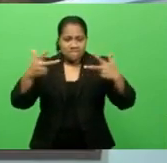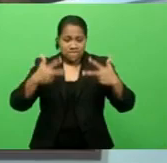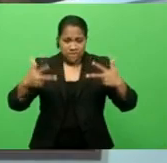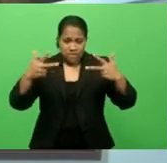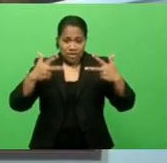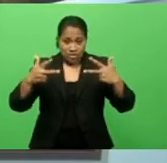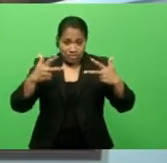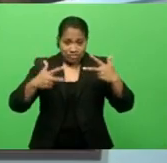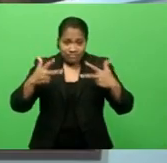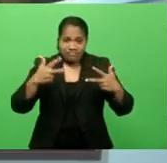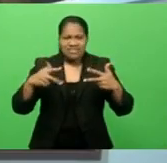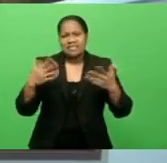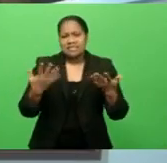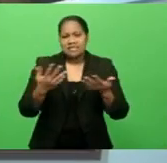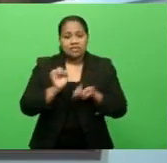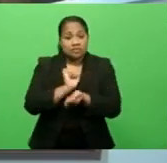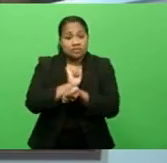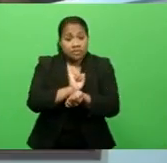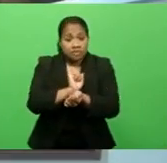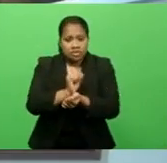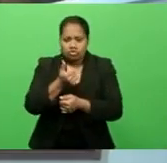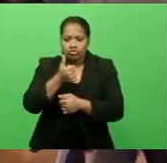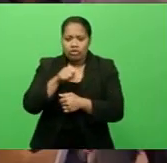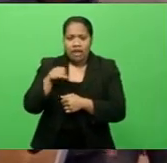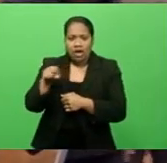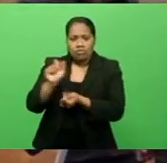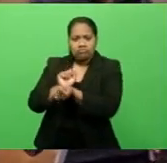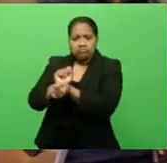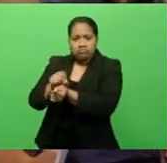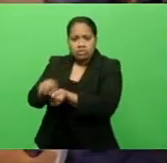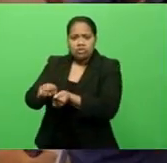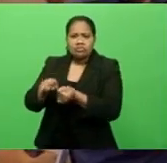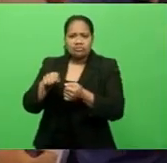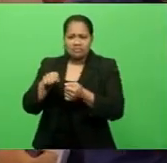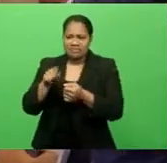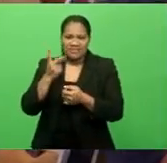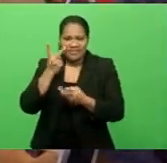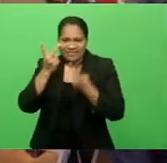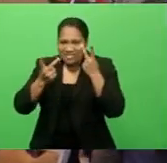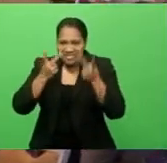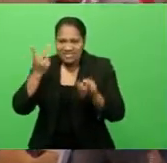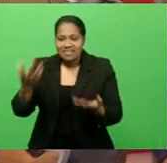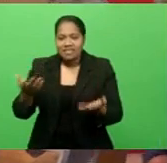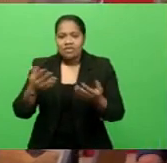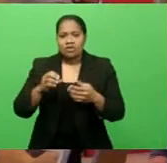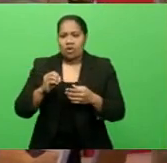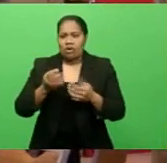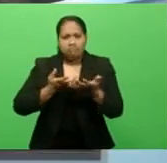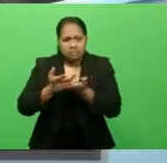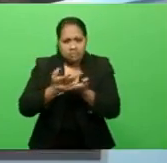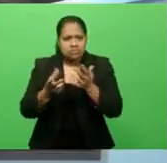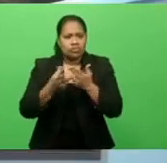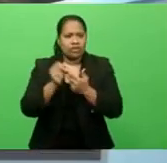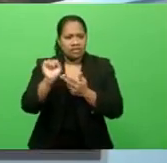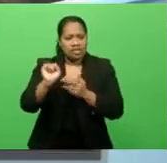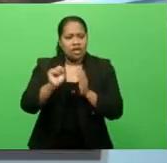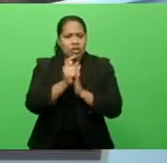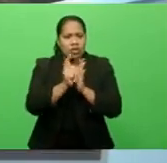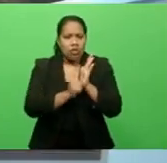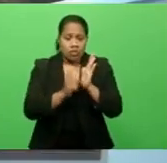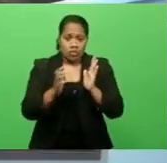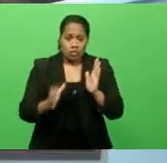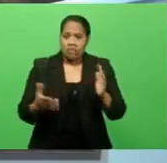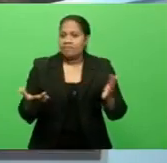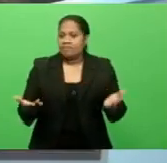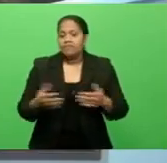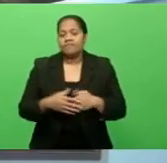in prisons, to allow inmates to receive visitations, to consult with their lawyers and to attend court proceedings without